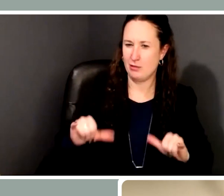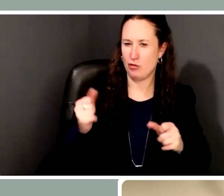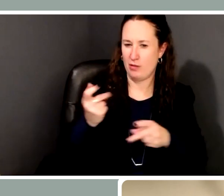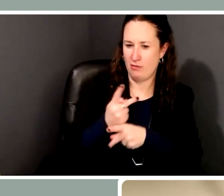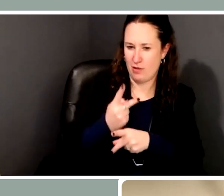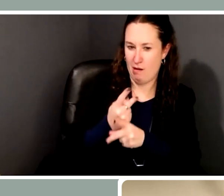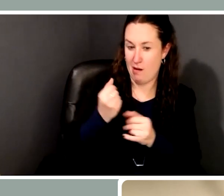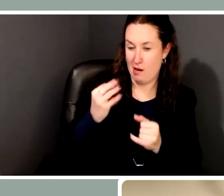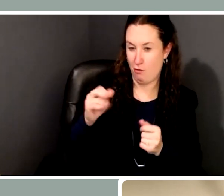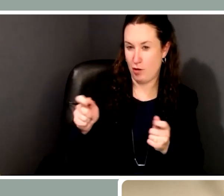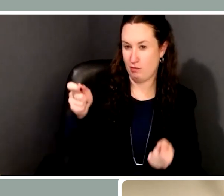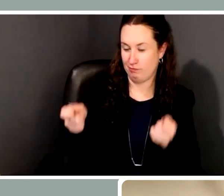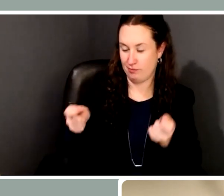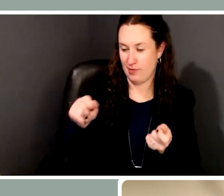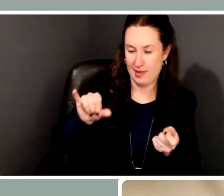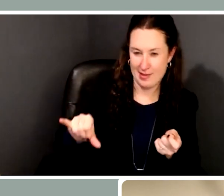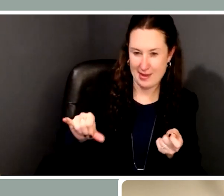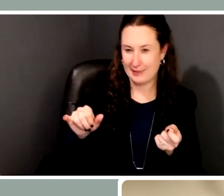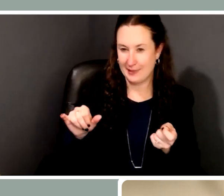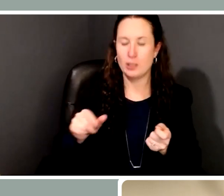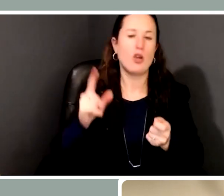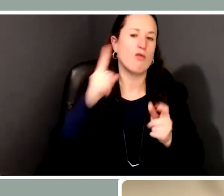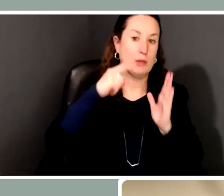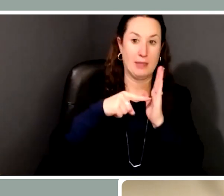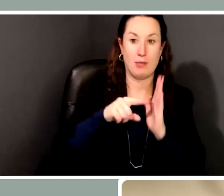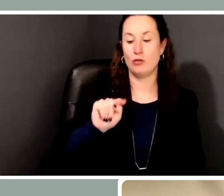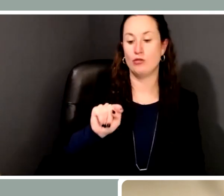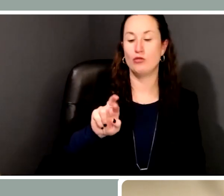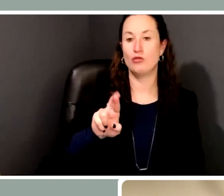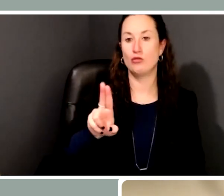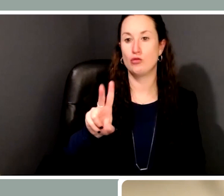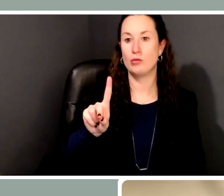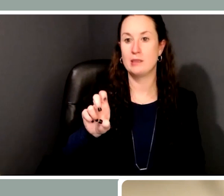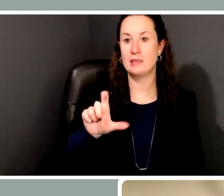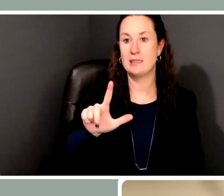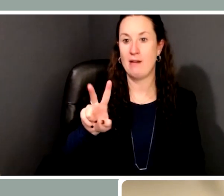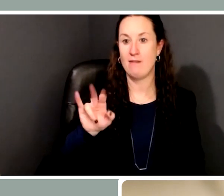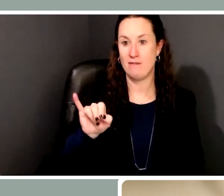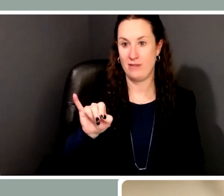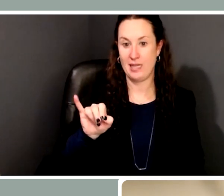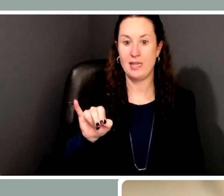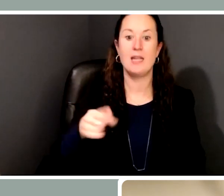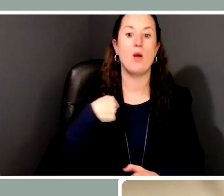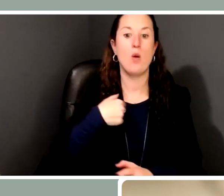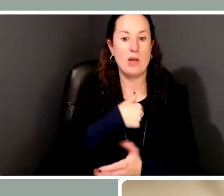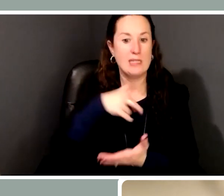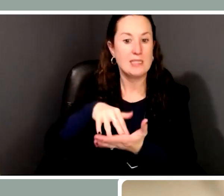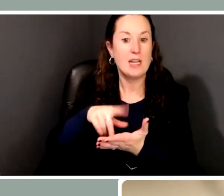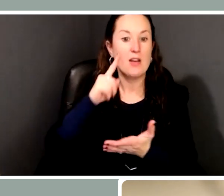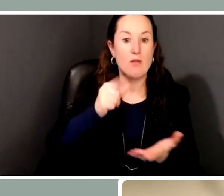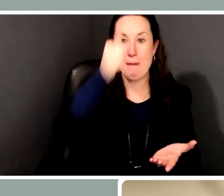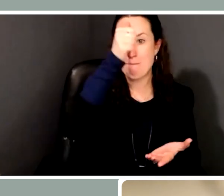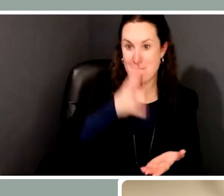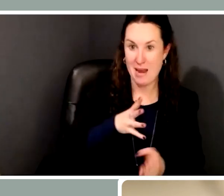But when drugs are studied, let's take Trodelvy. Trodelvy was studied in women who had received at least 2 prior chemotherapies and no more than